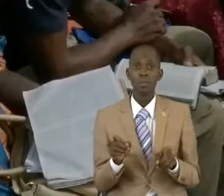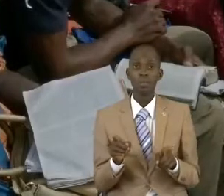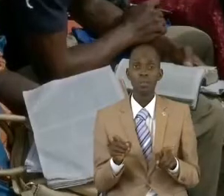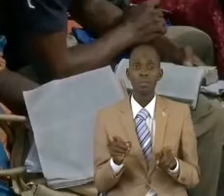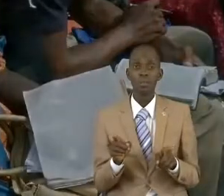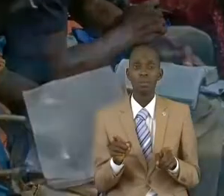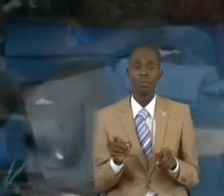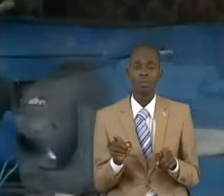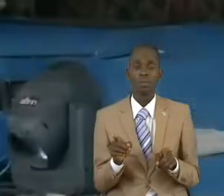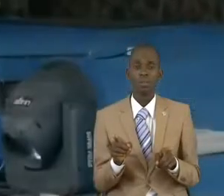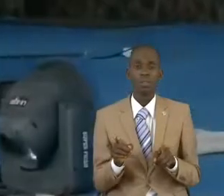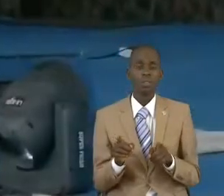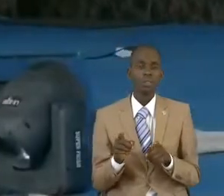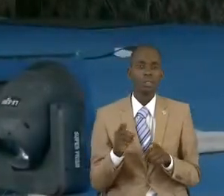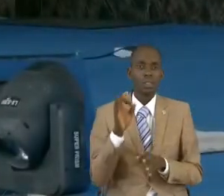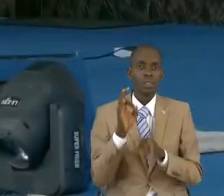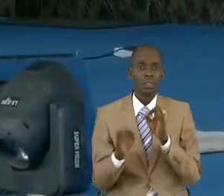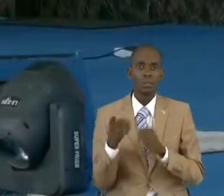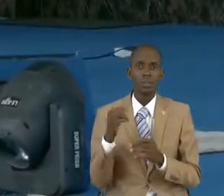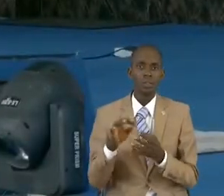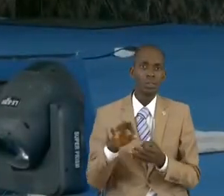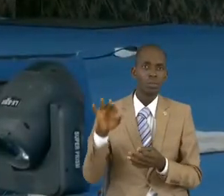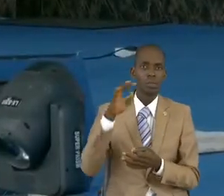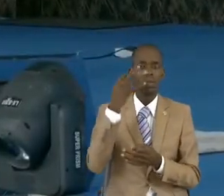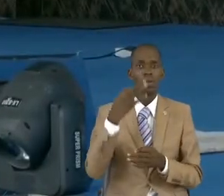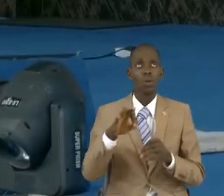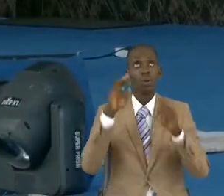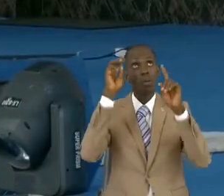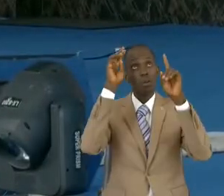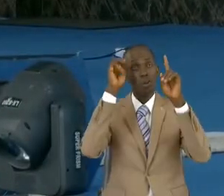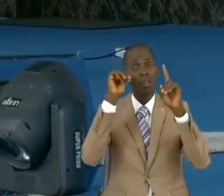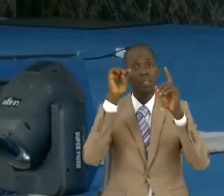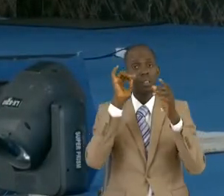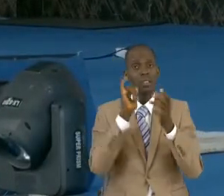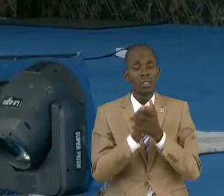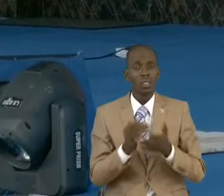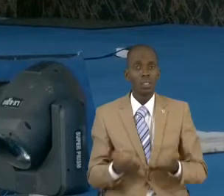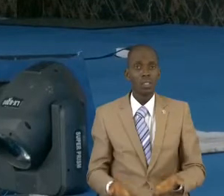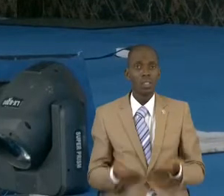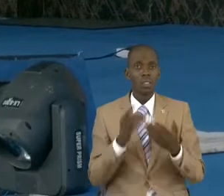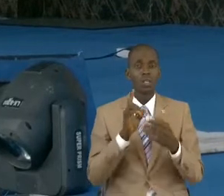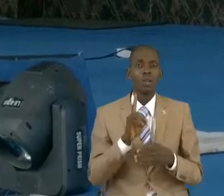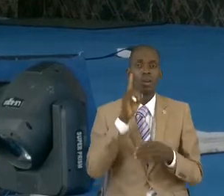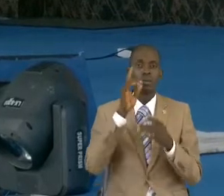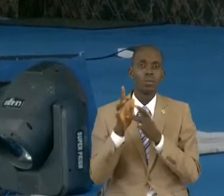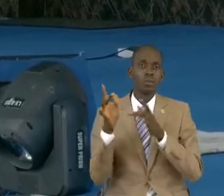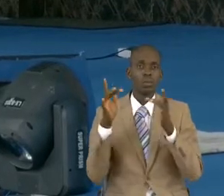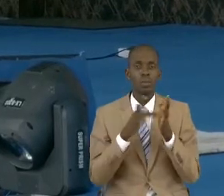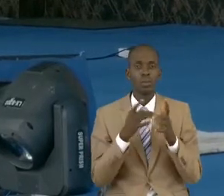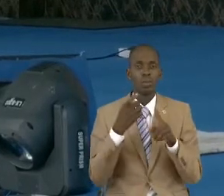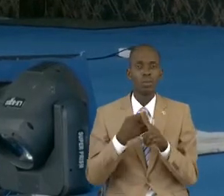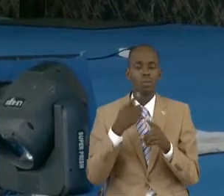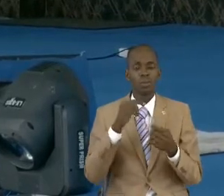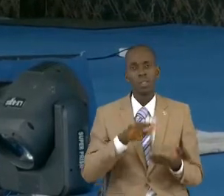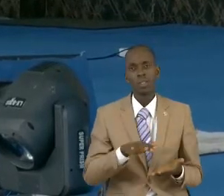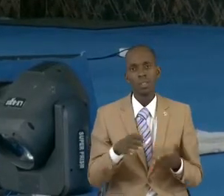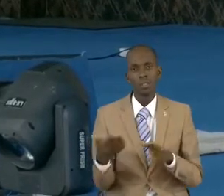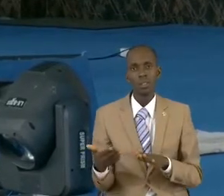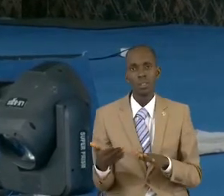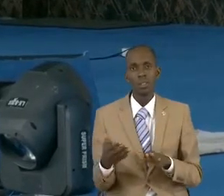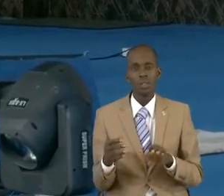spirit of him that raised up Jesus from the dead